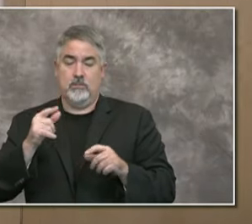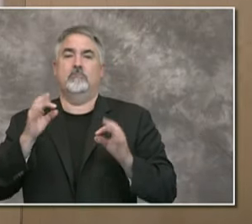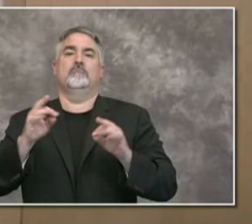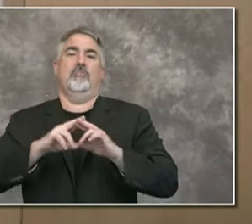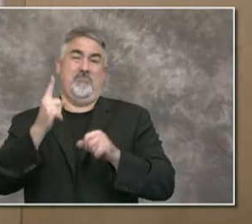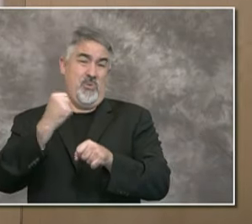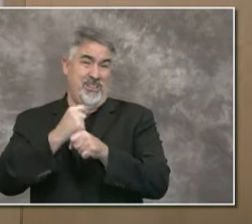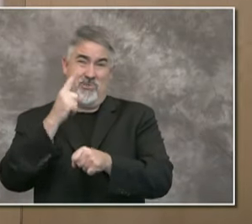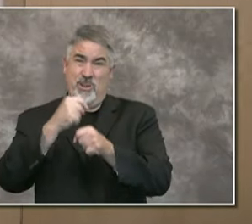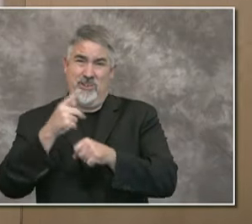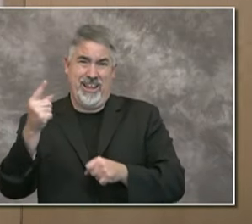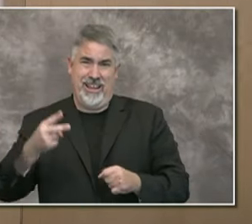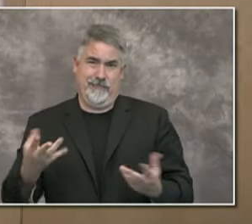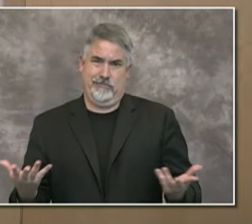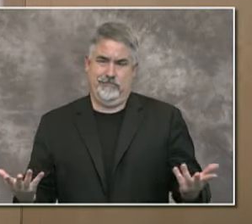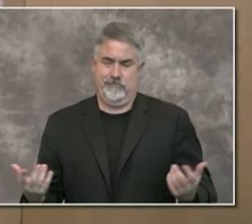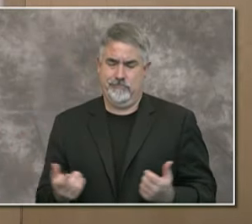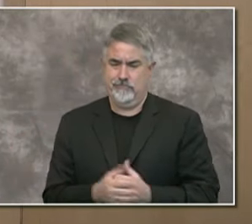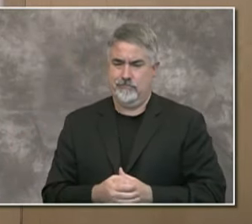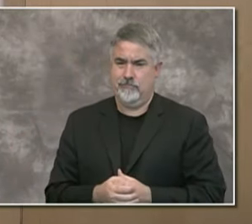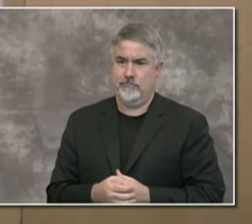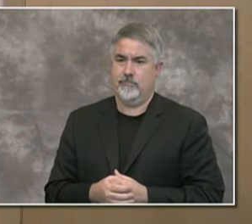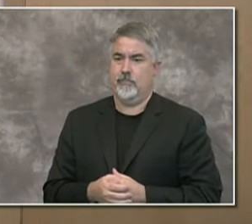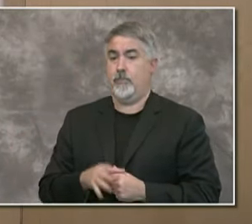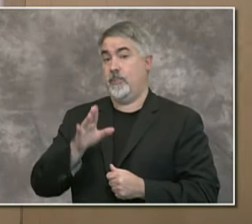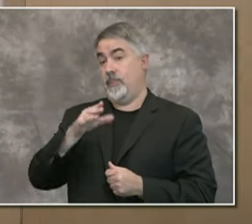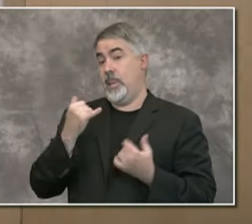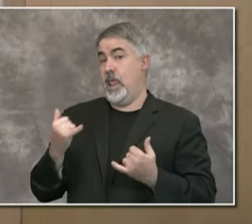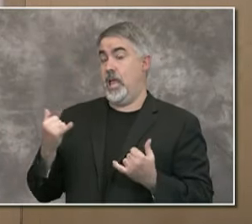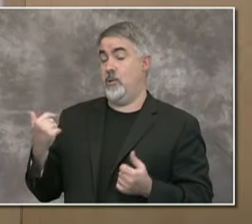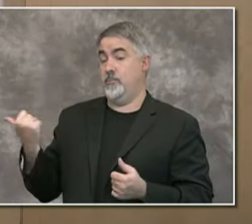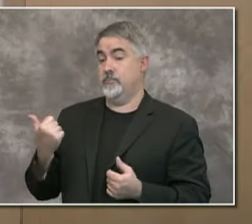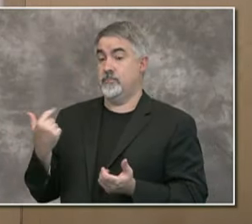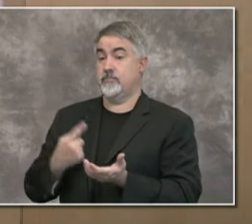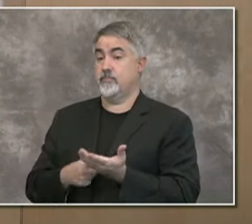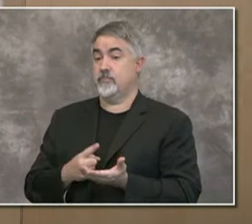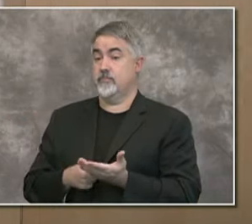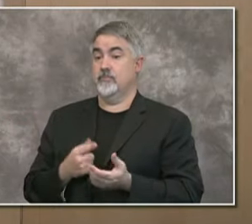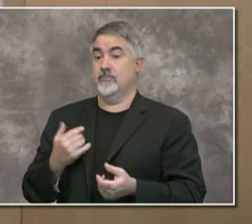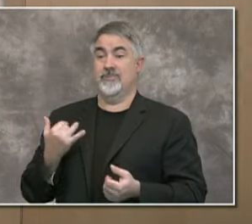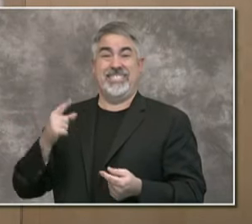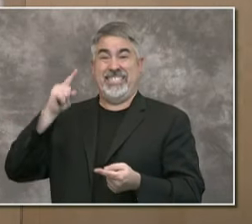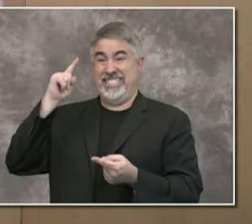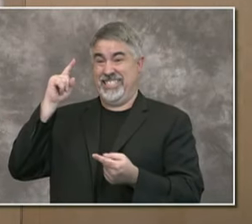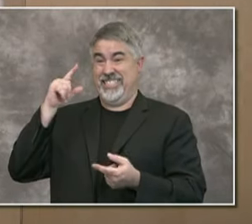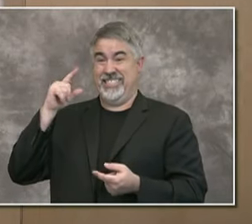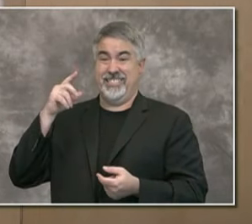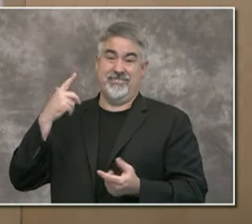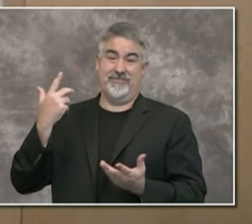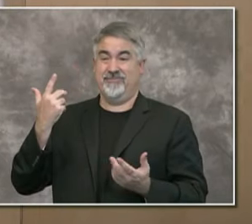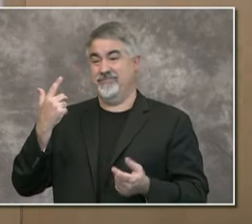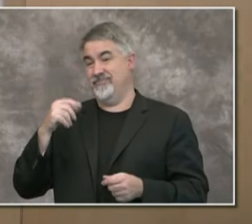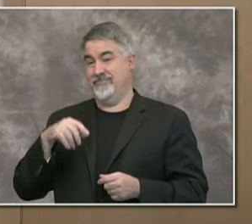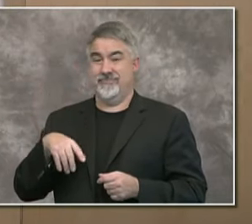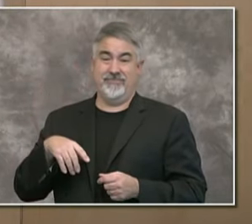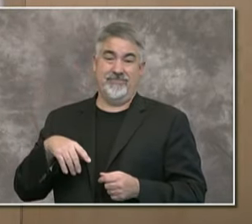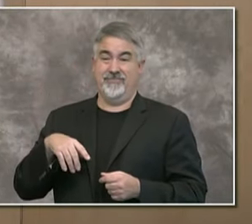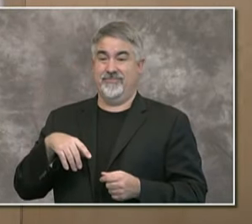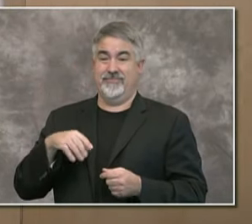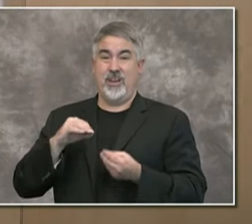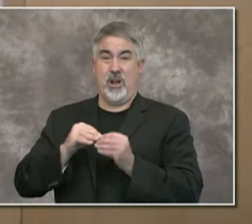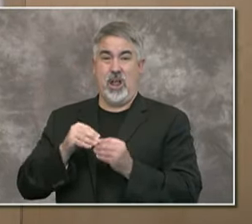helpful. What we have talked about, flattening the curve, implementing the social distancing